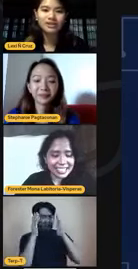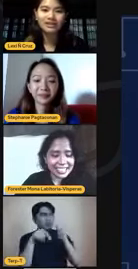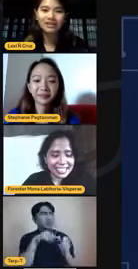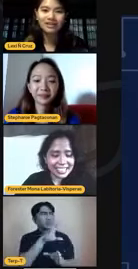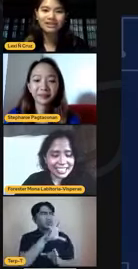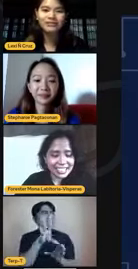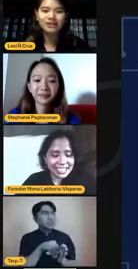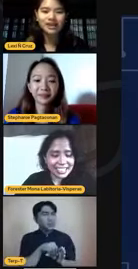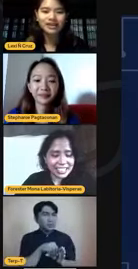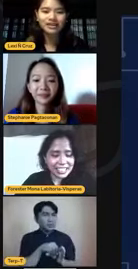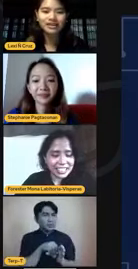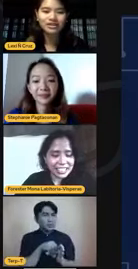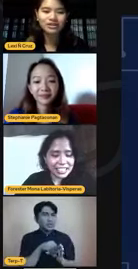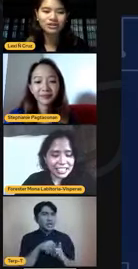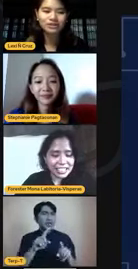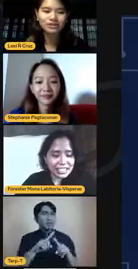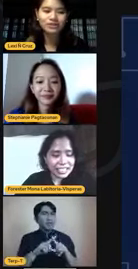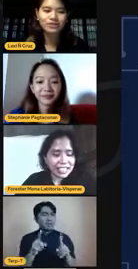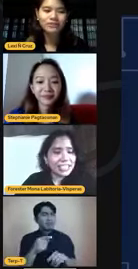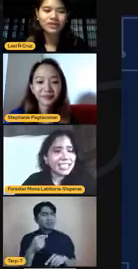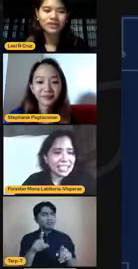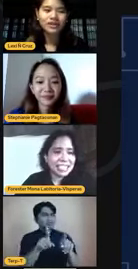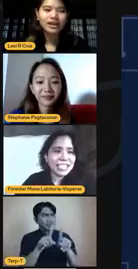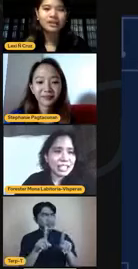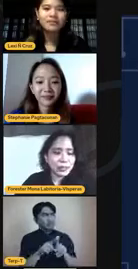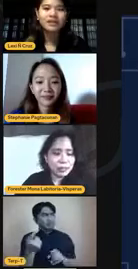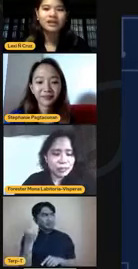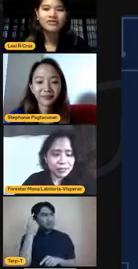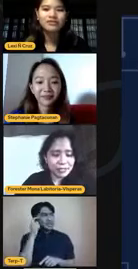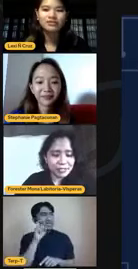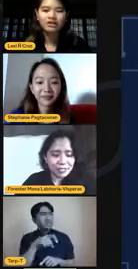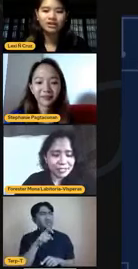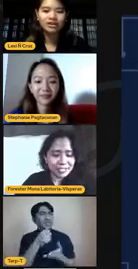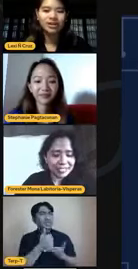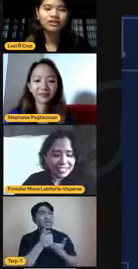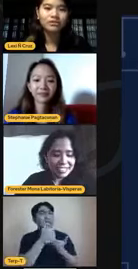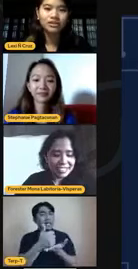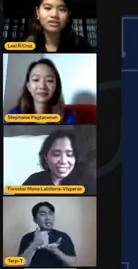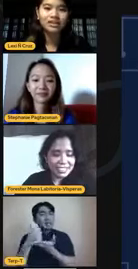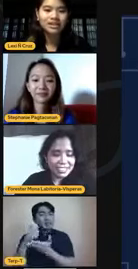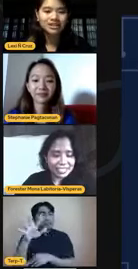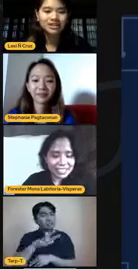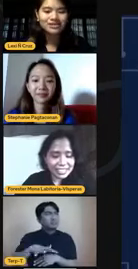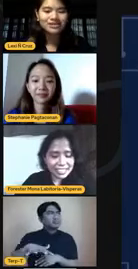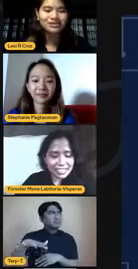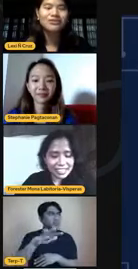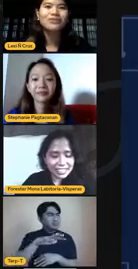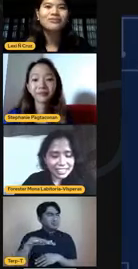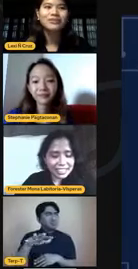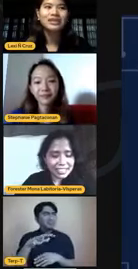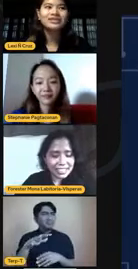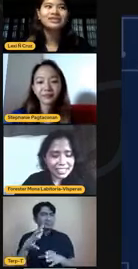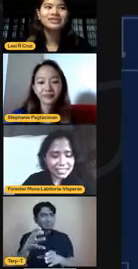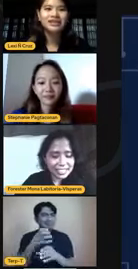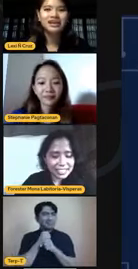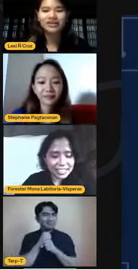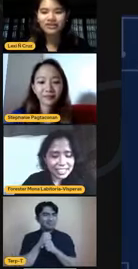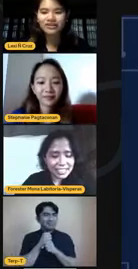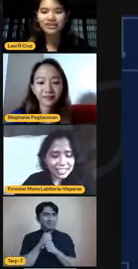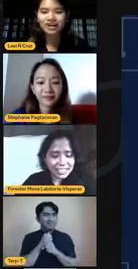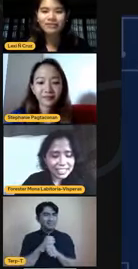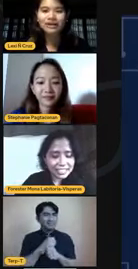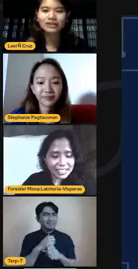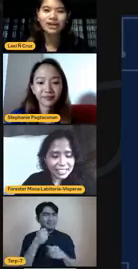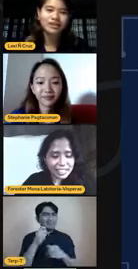into things, but I think it's also helping everyone get what they need. So there's this thing